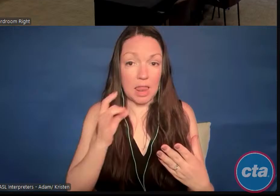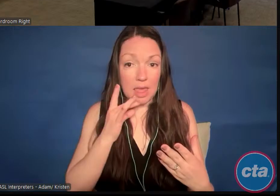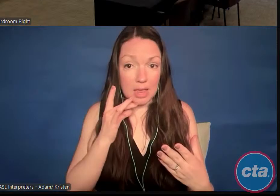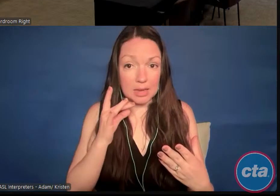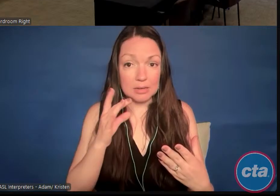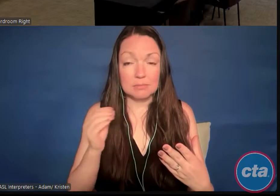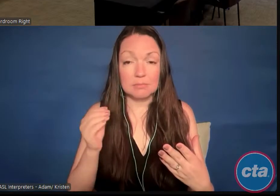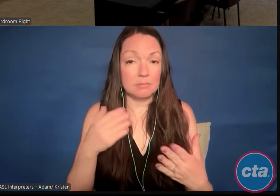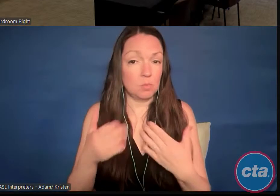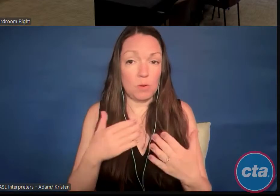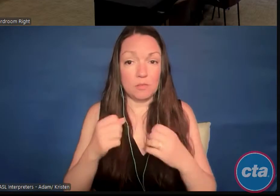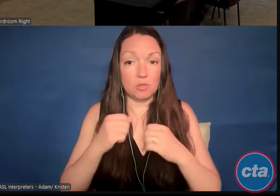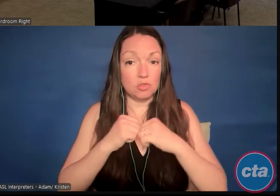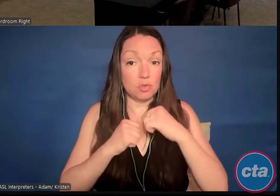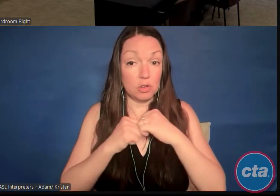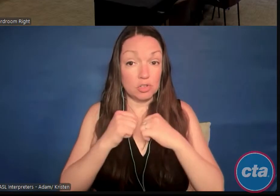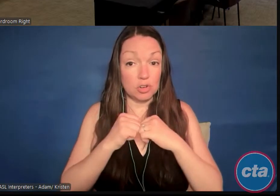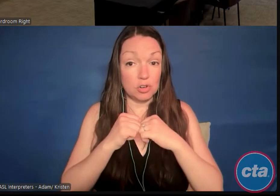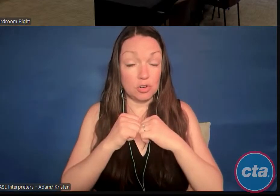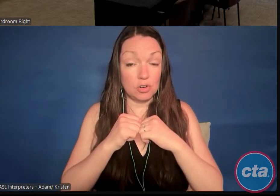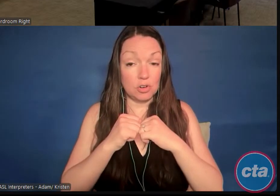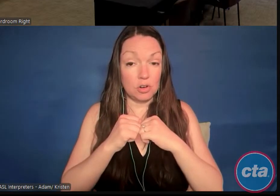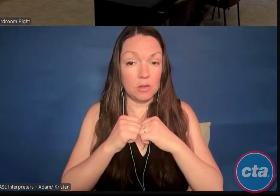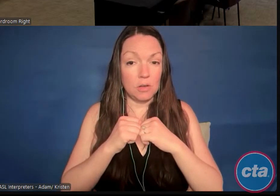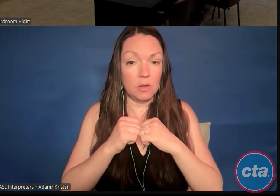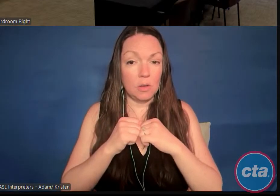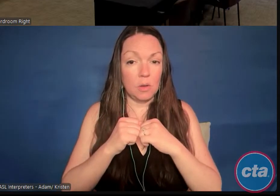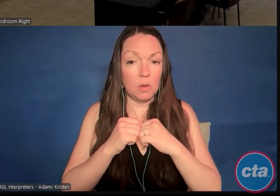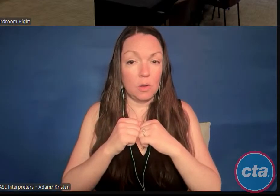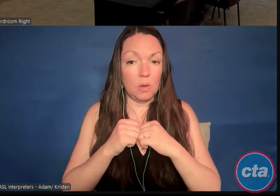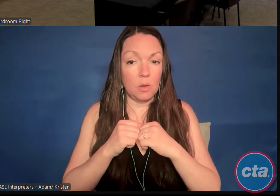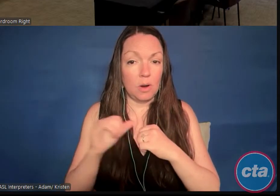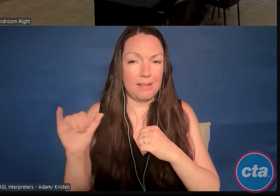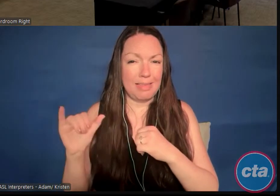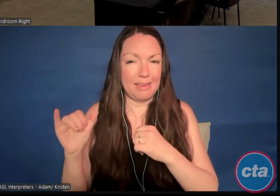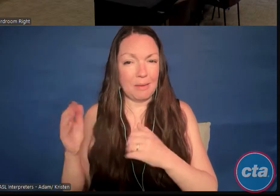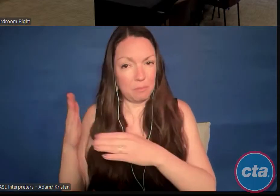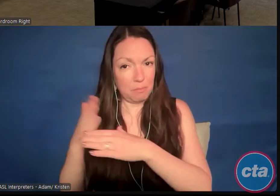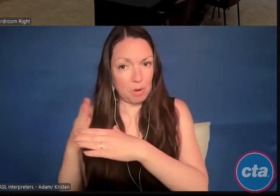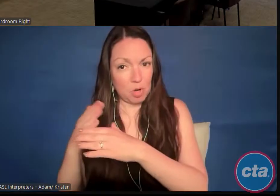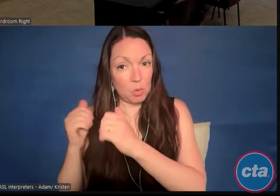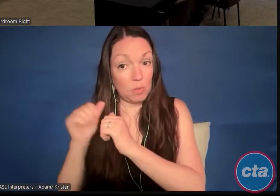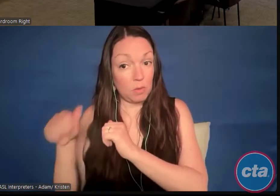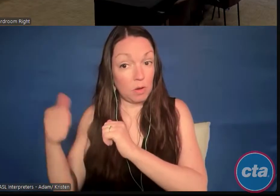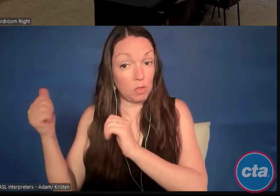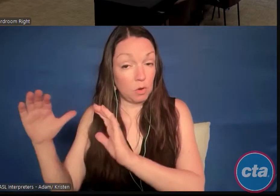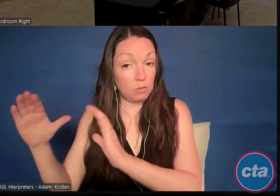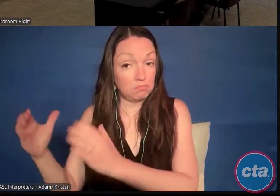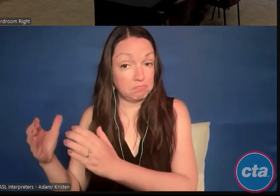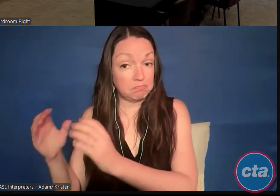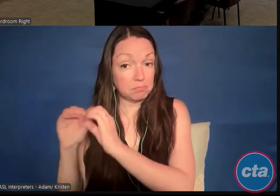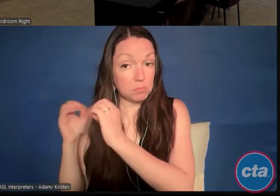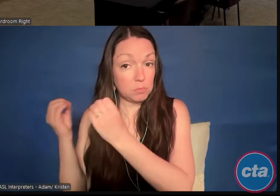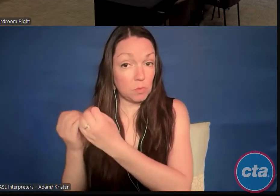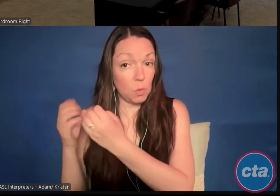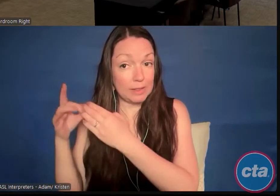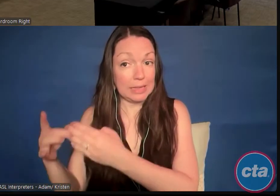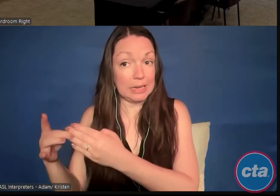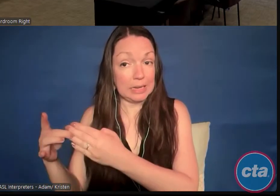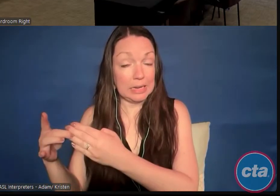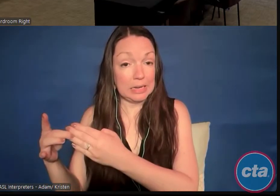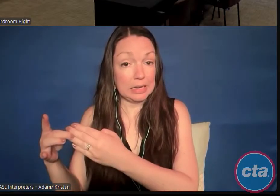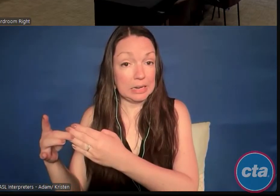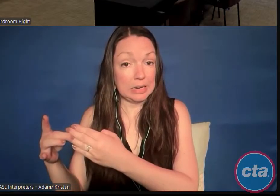whatever the structure is for that, or is this some kind of a partnership with another entity that is kind of leading,